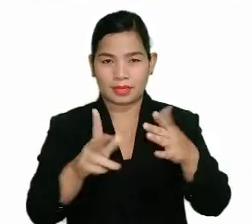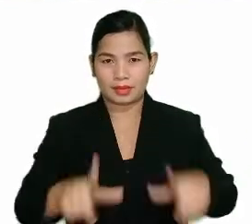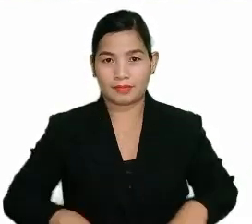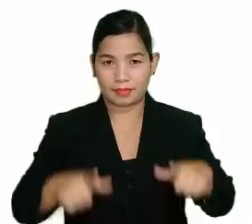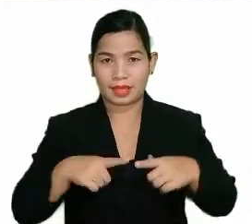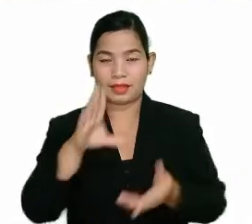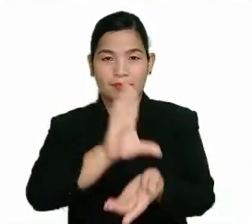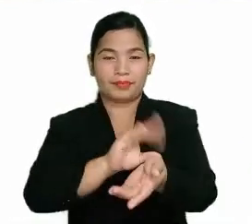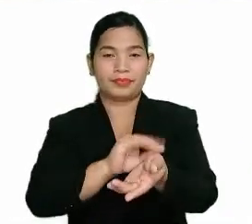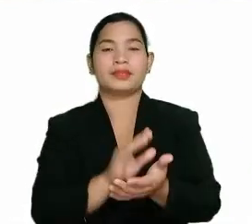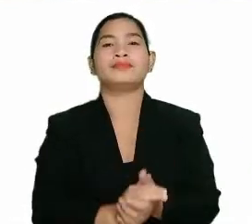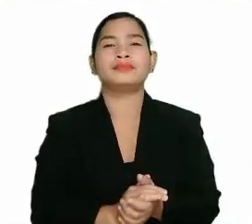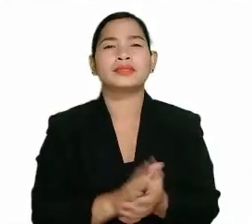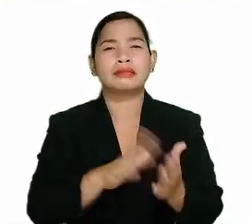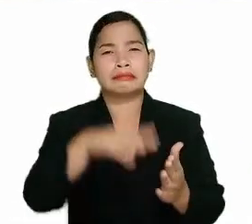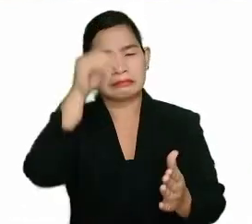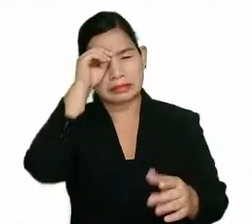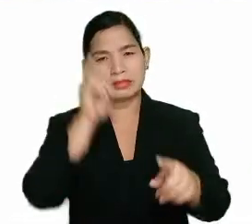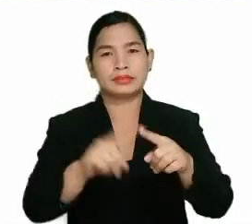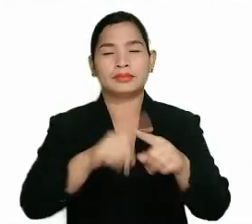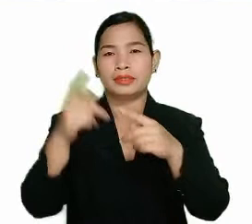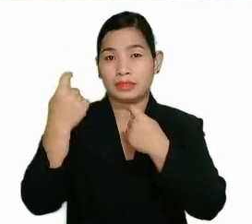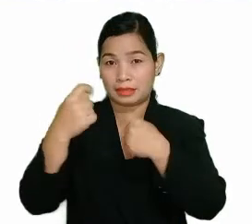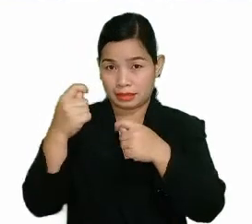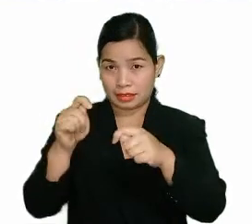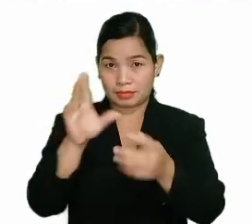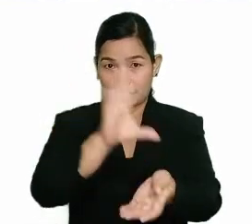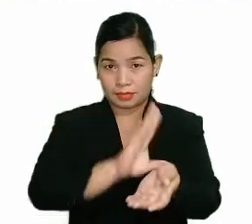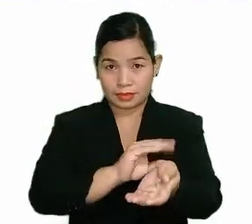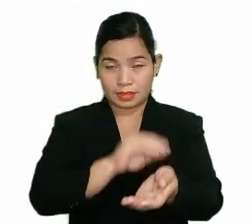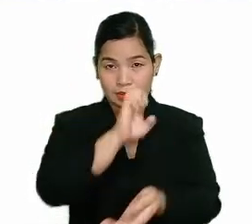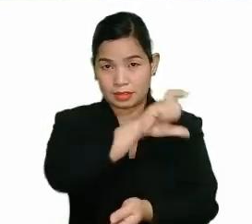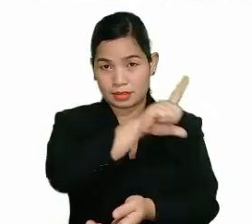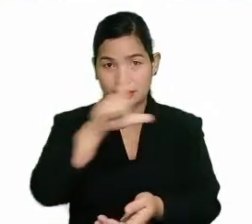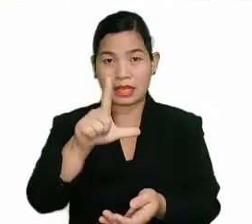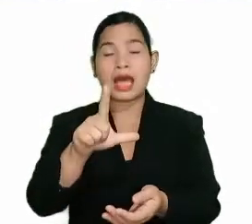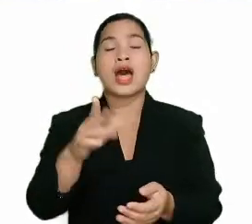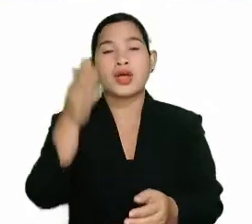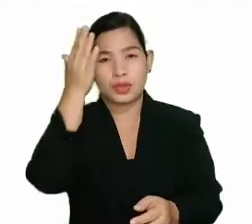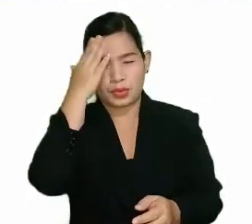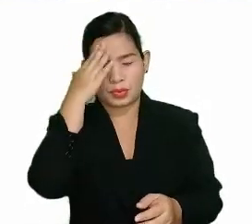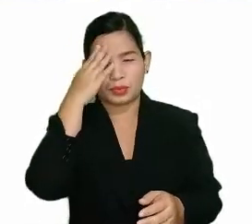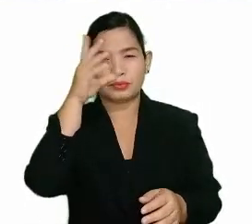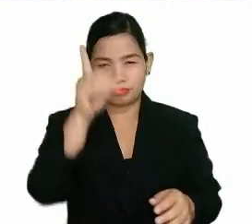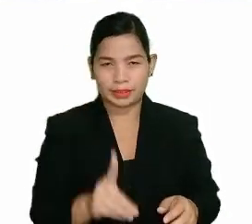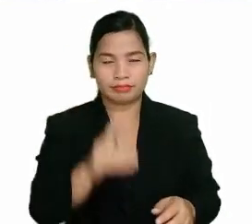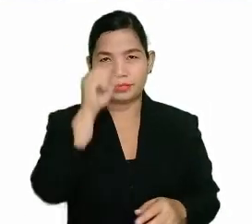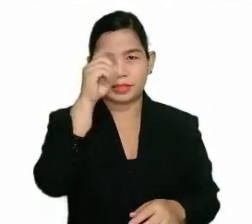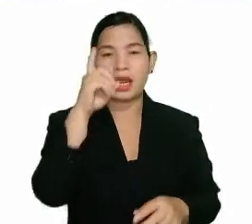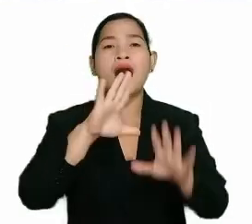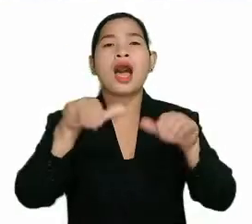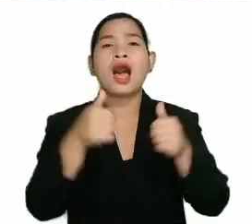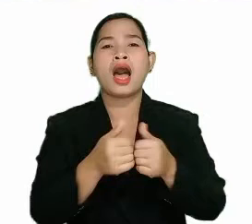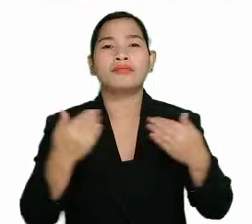Learning the differences between the different types of cell can help us form a deeper understanding of how our body